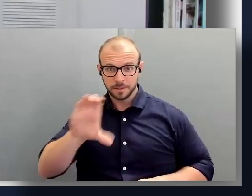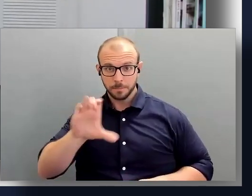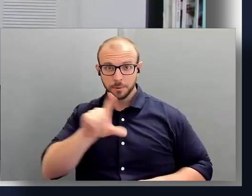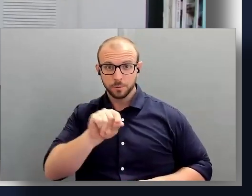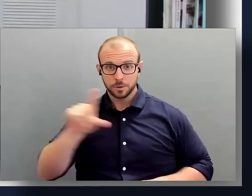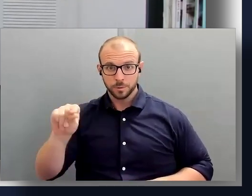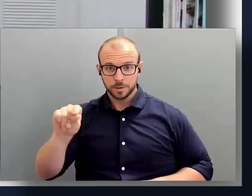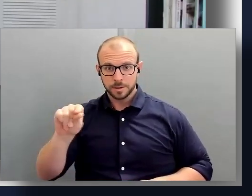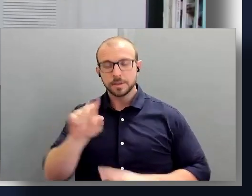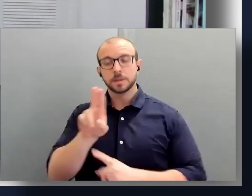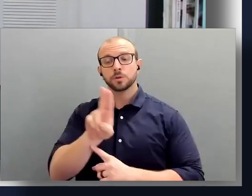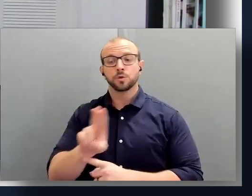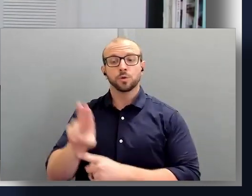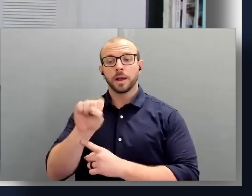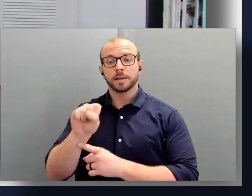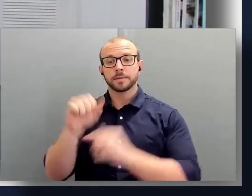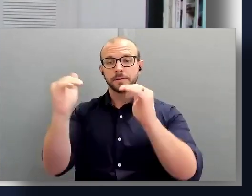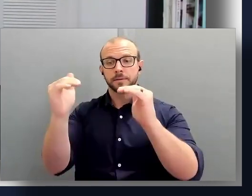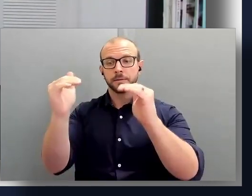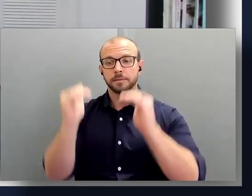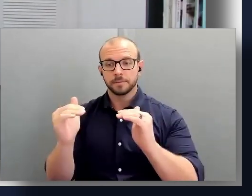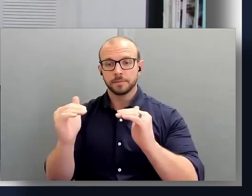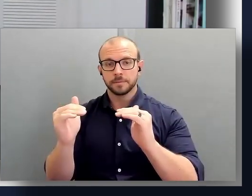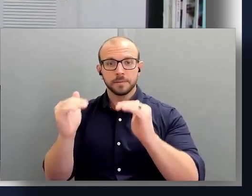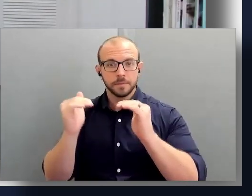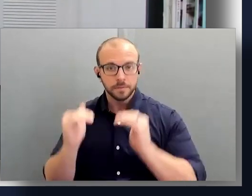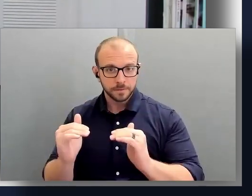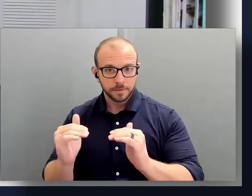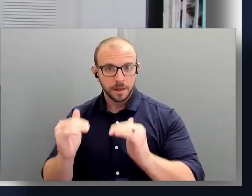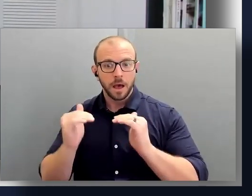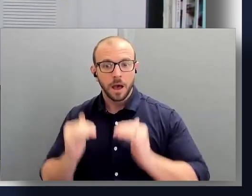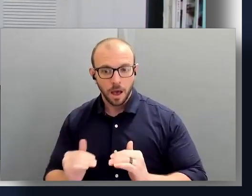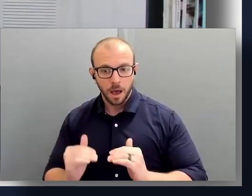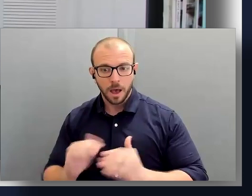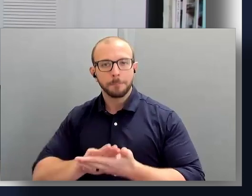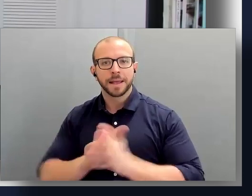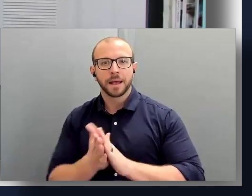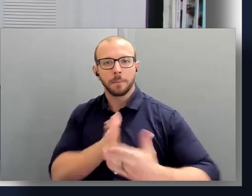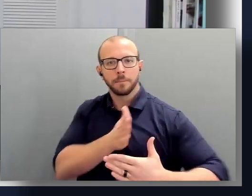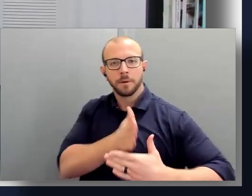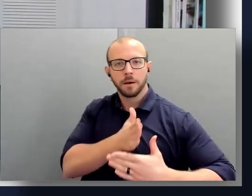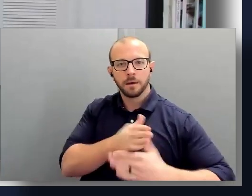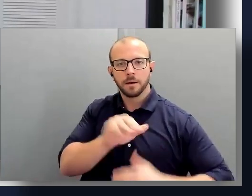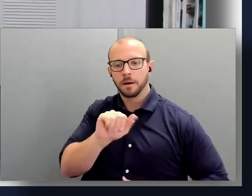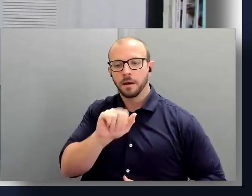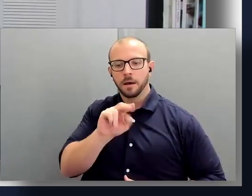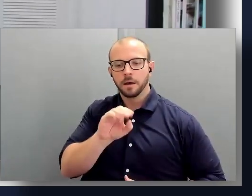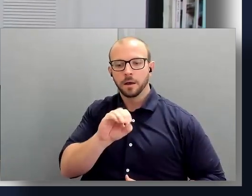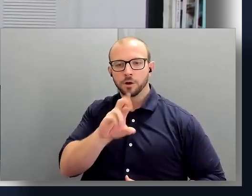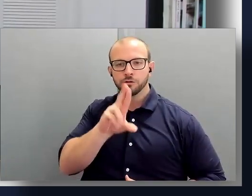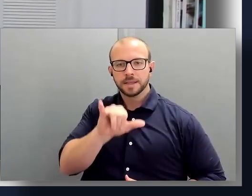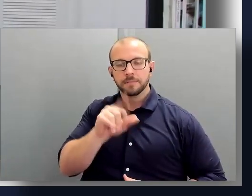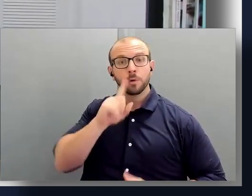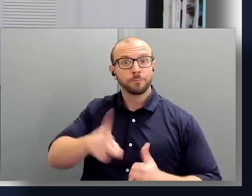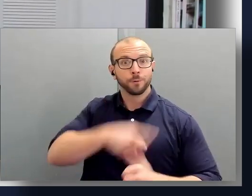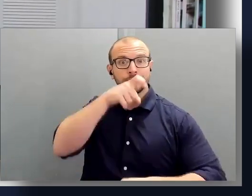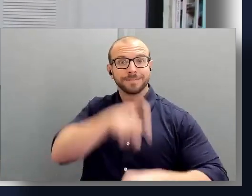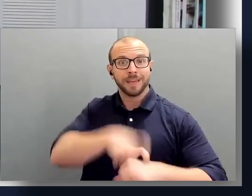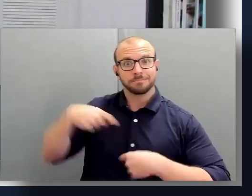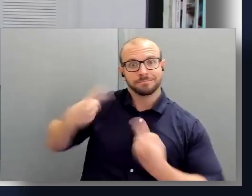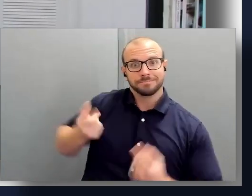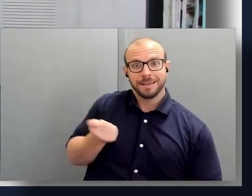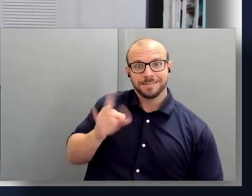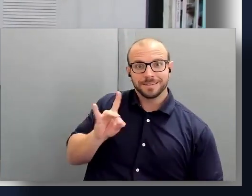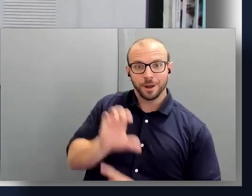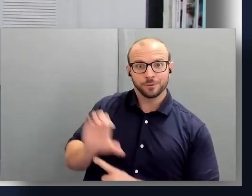2020, the United States actually fell in this anocracy zone for the first time since